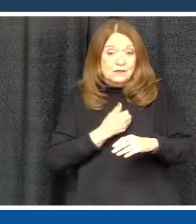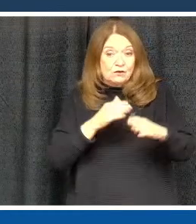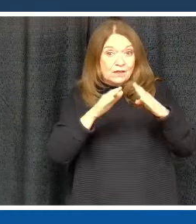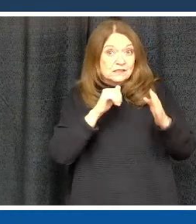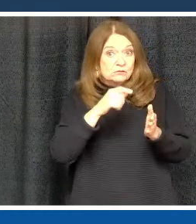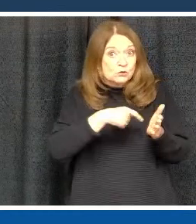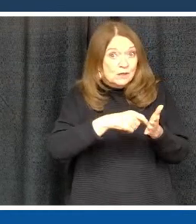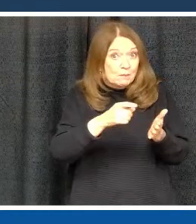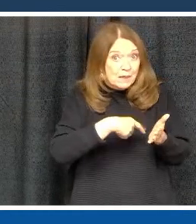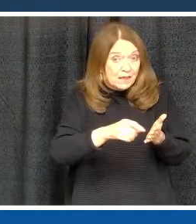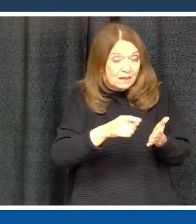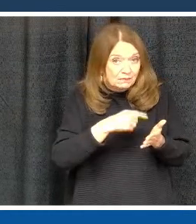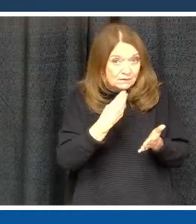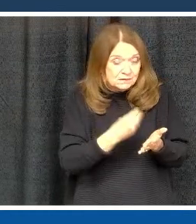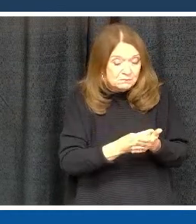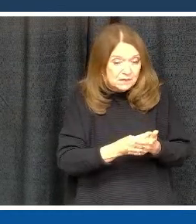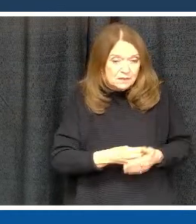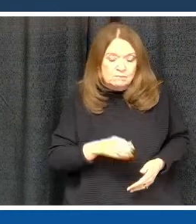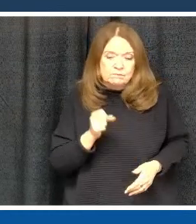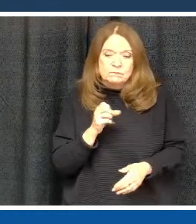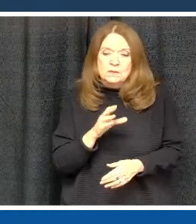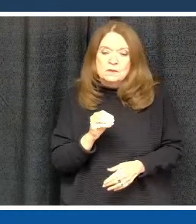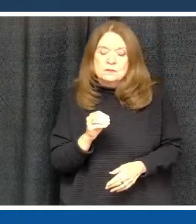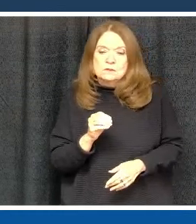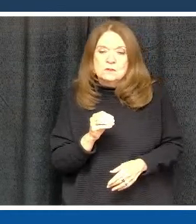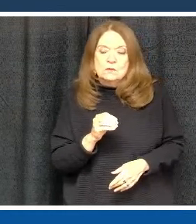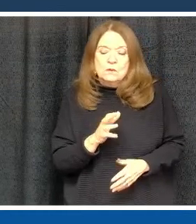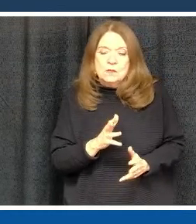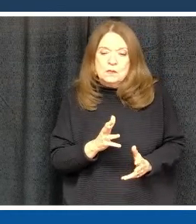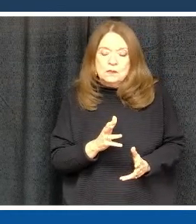and we go into this. And so